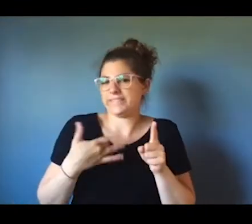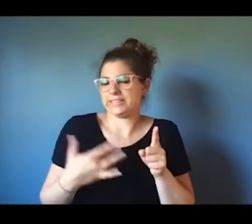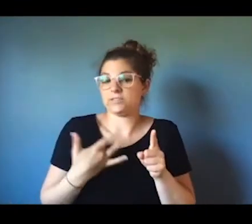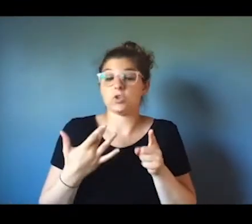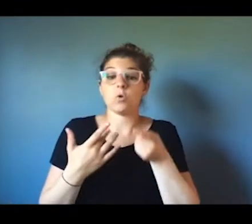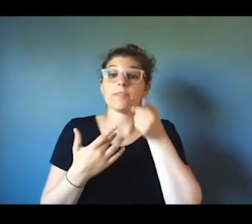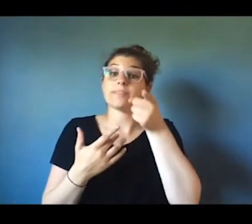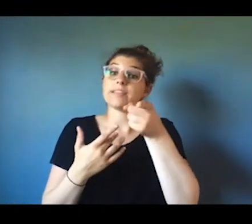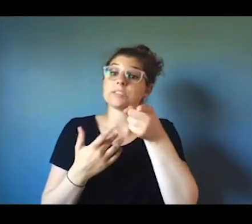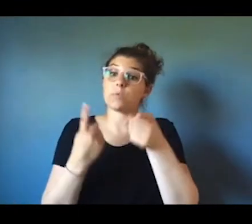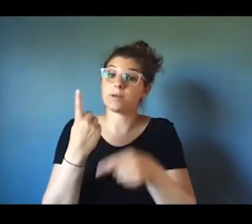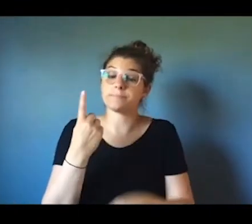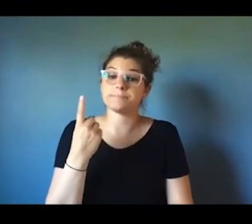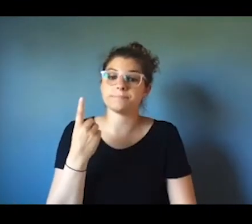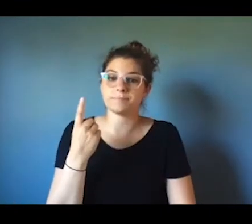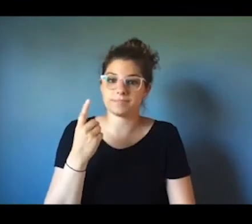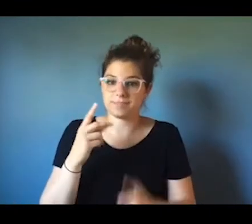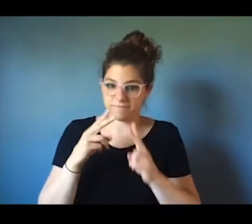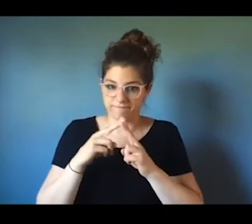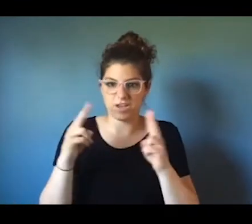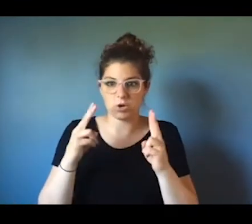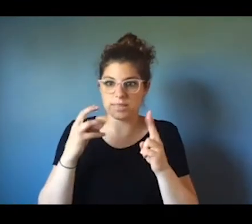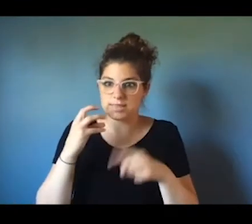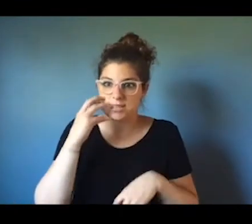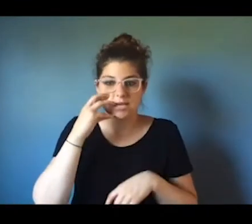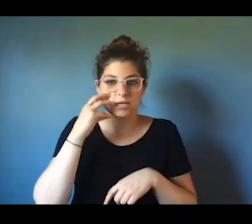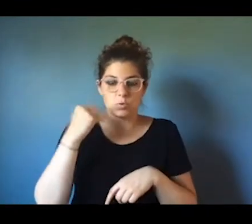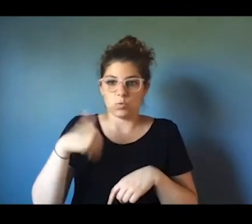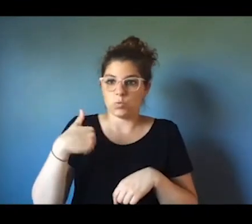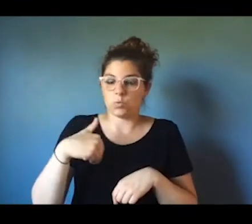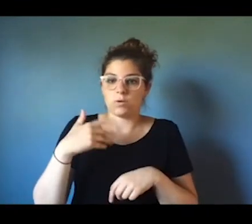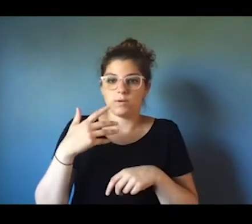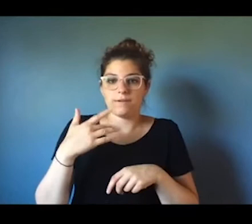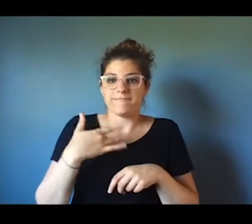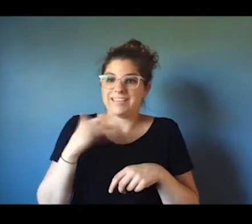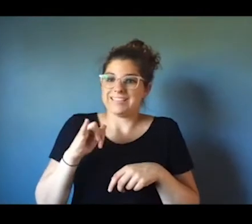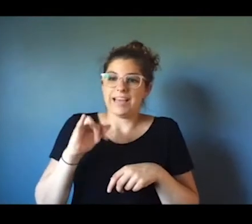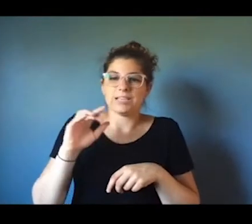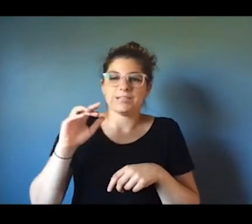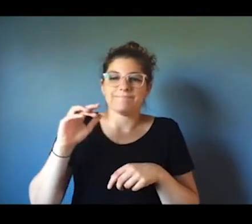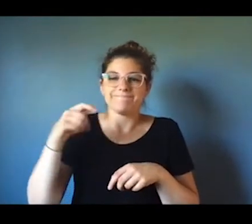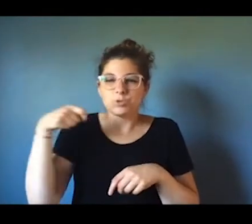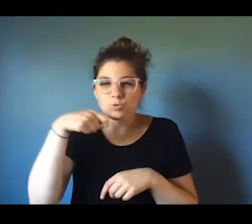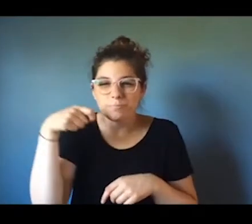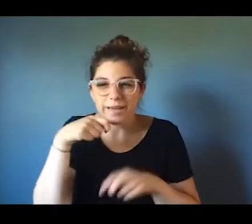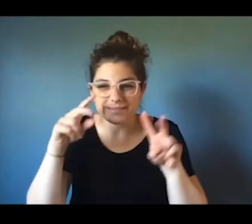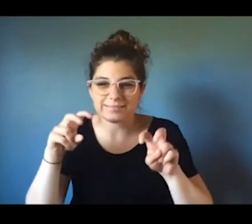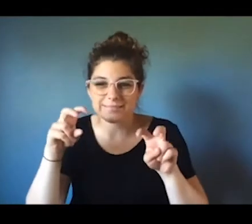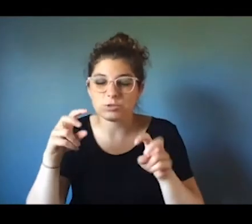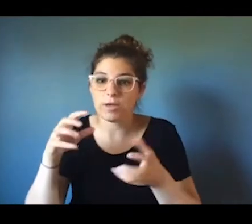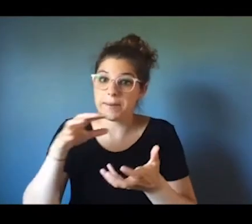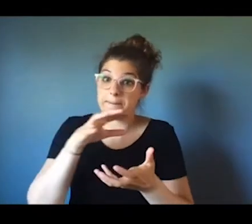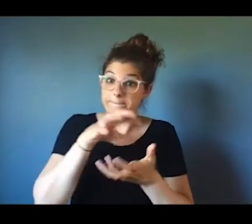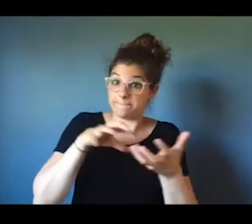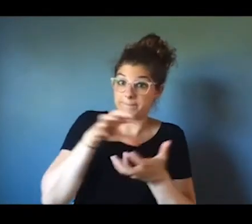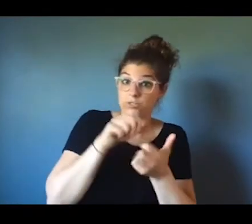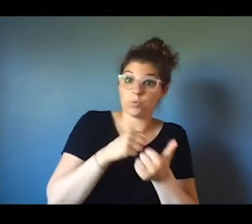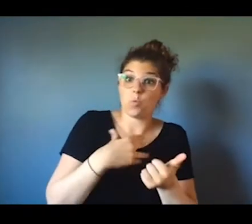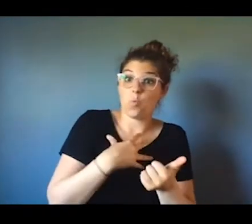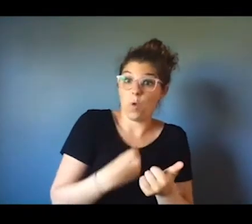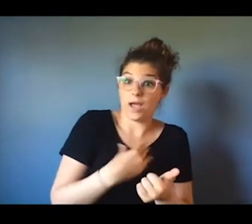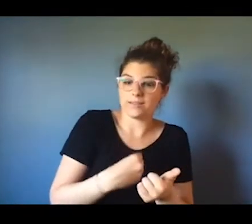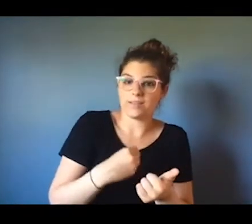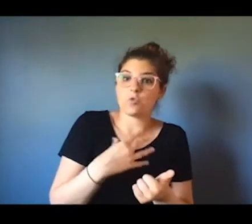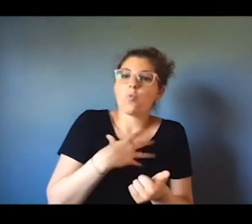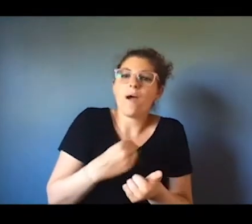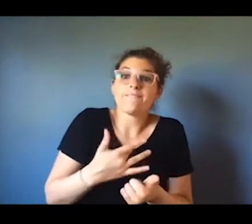different. So I have this one here. It's very, very thick. It makes paint feel almost like toothpaste. So I can mix